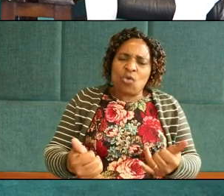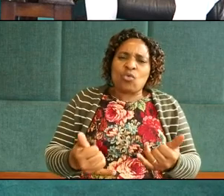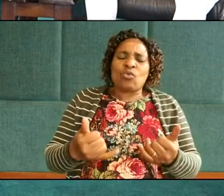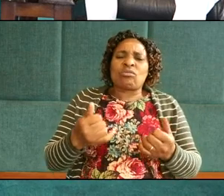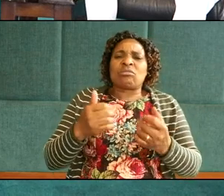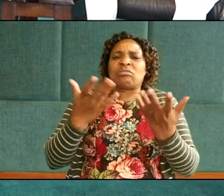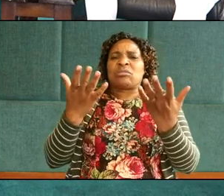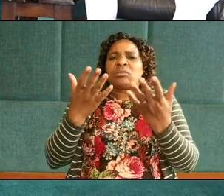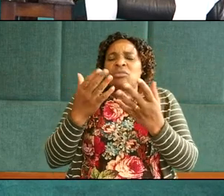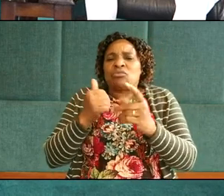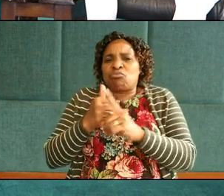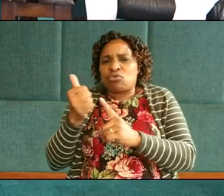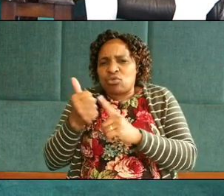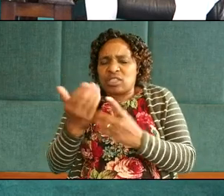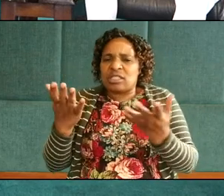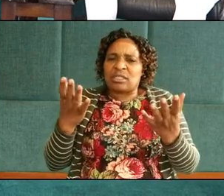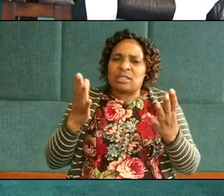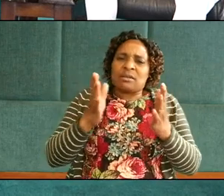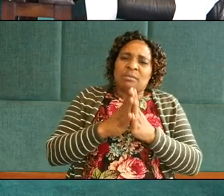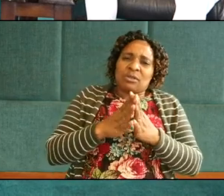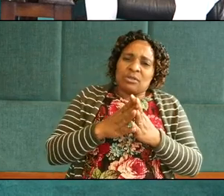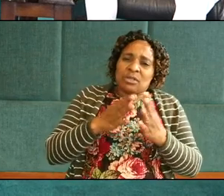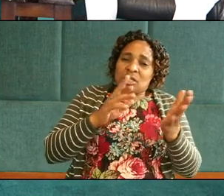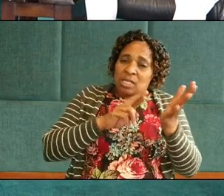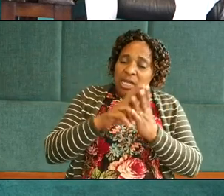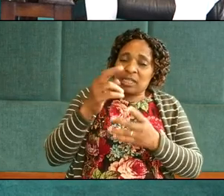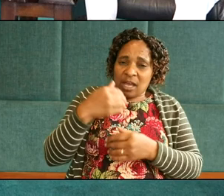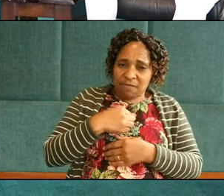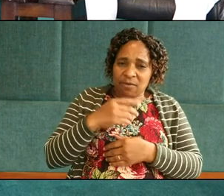or abuse it as you please? You have the right. Question is,